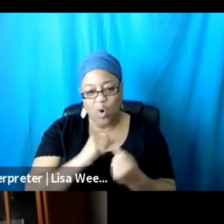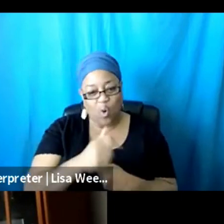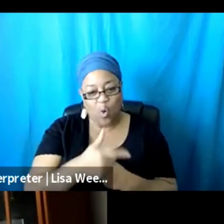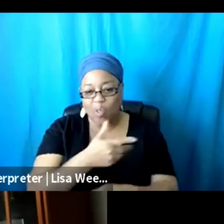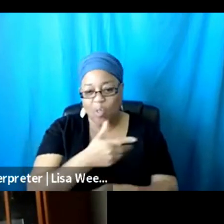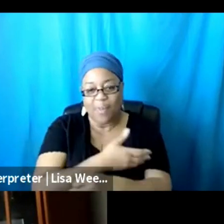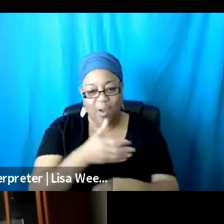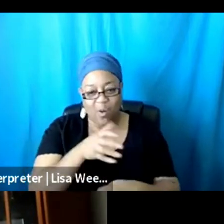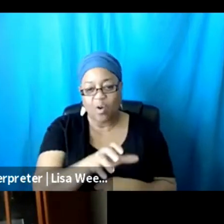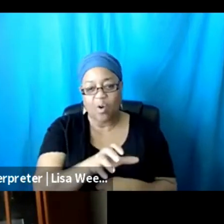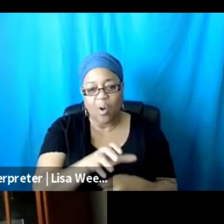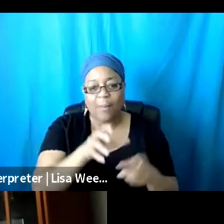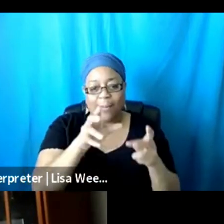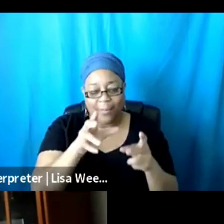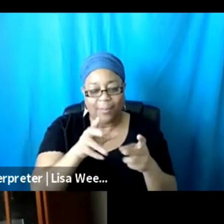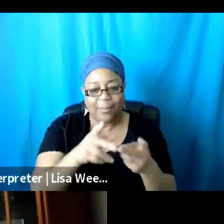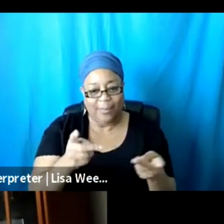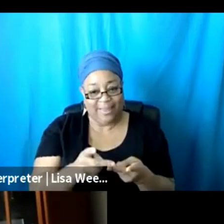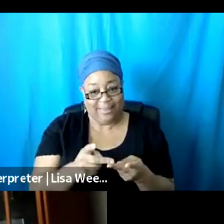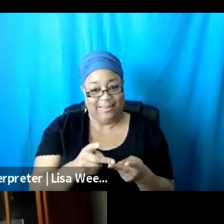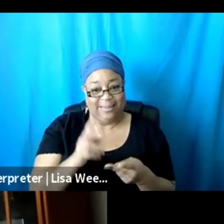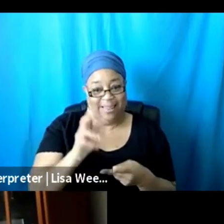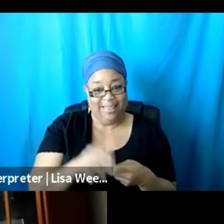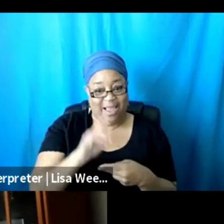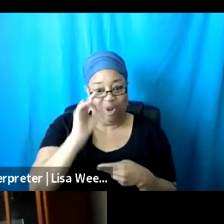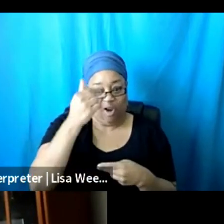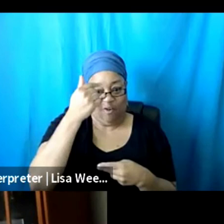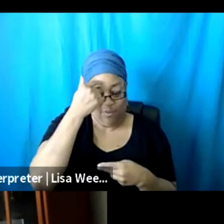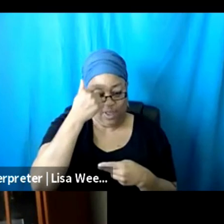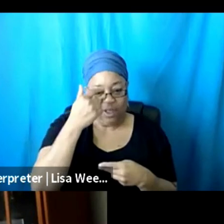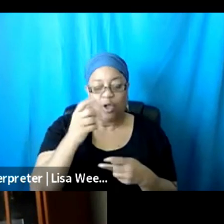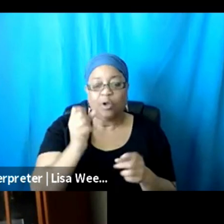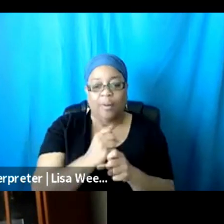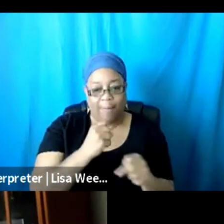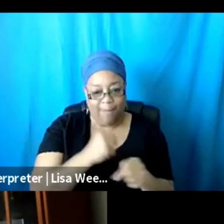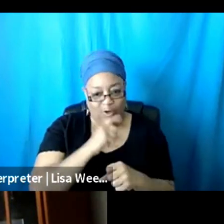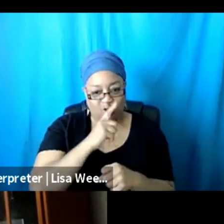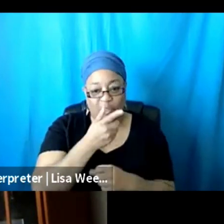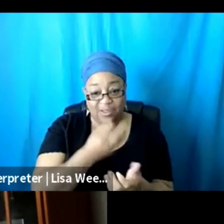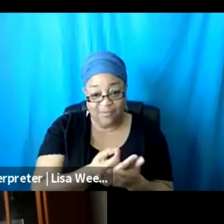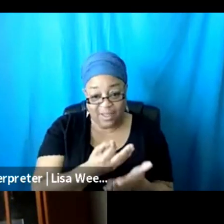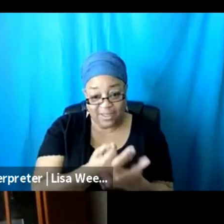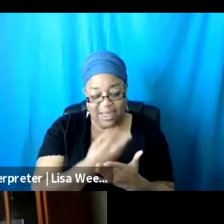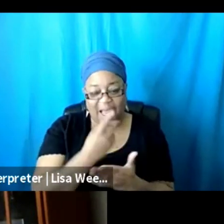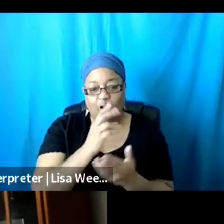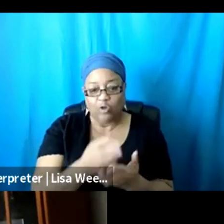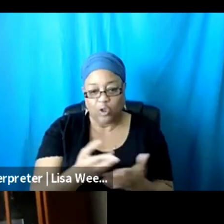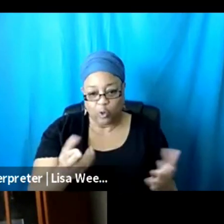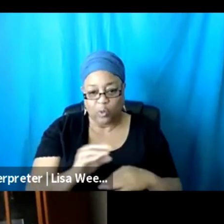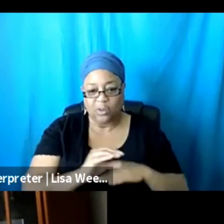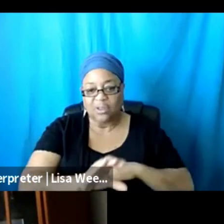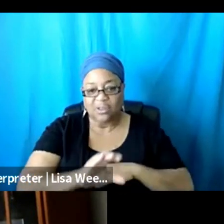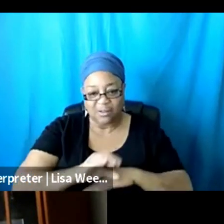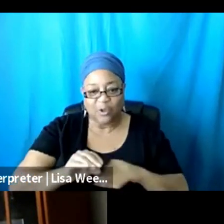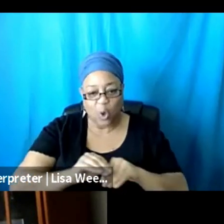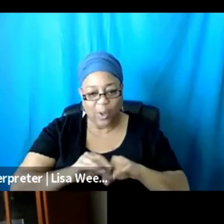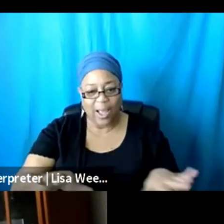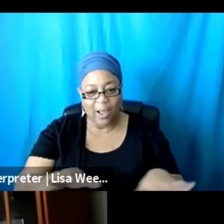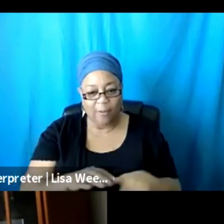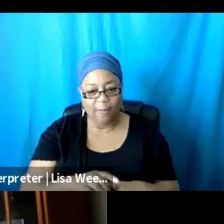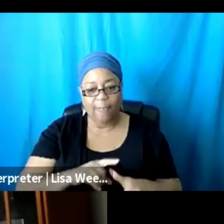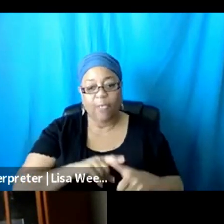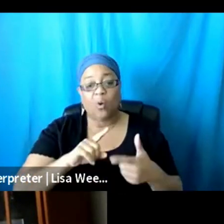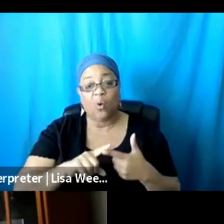being placed in the hands of that government to make sure that there's funding and then resources going out. We've also